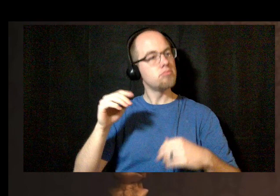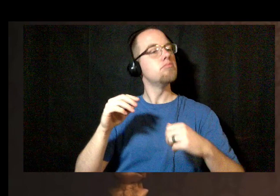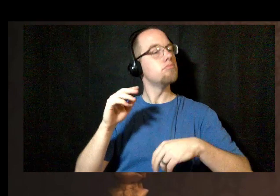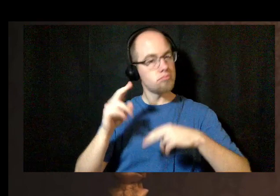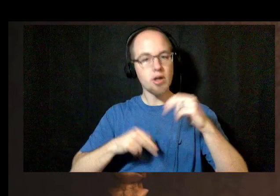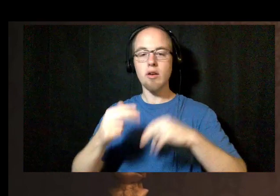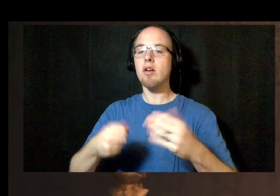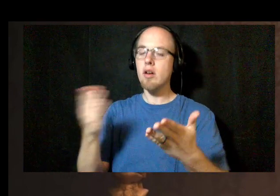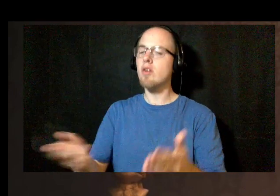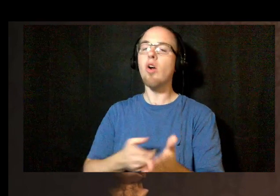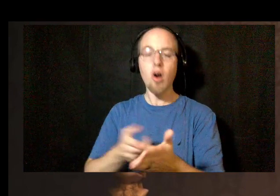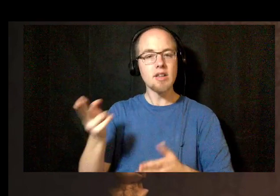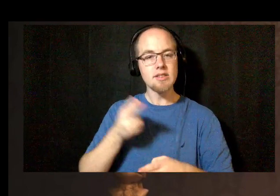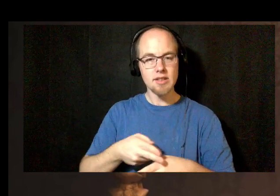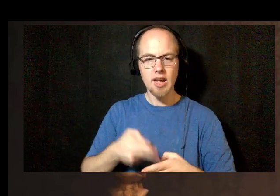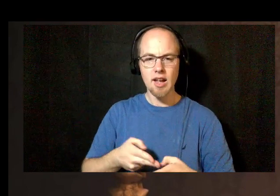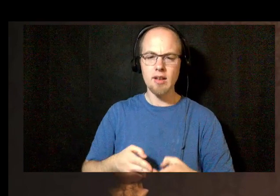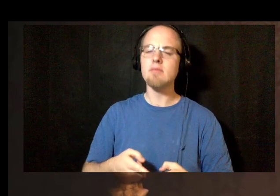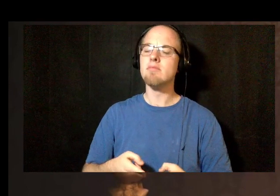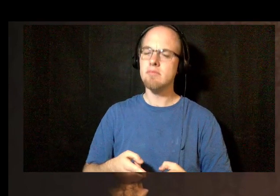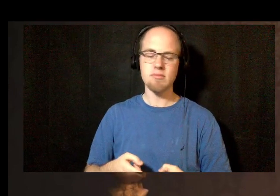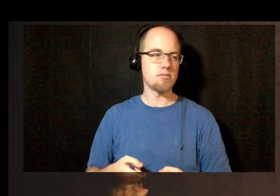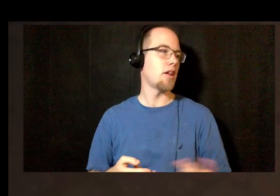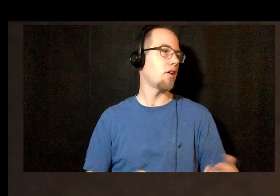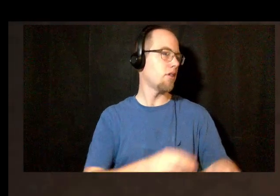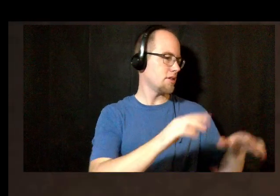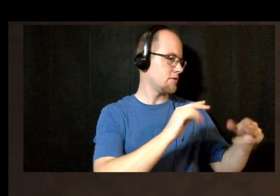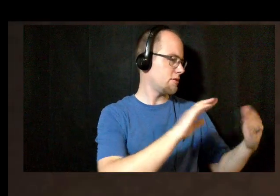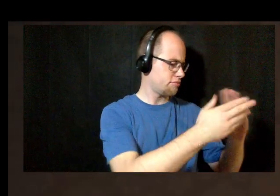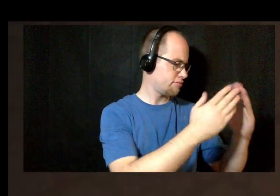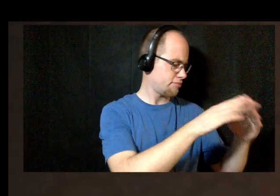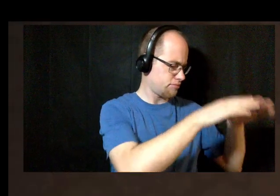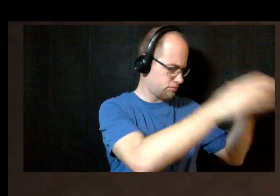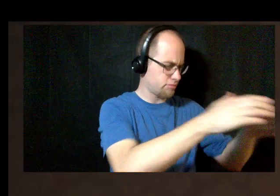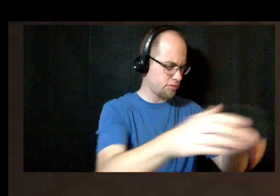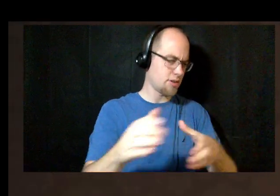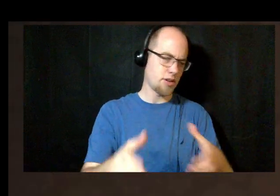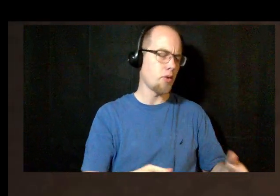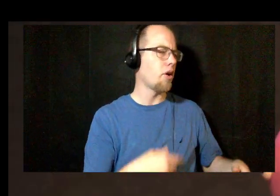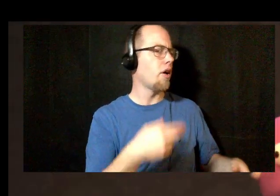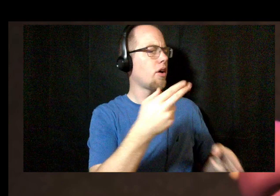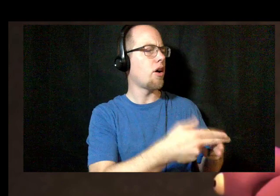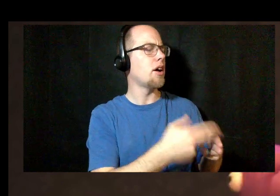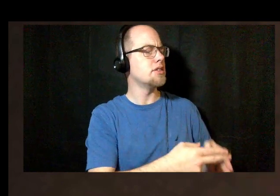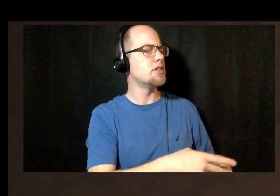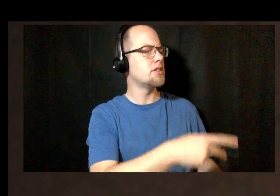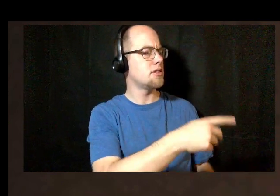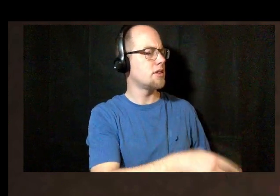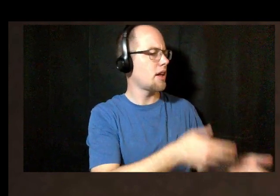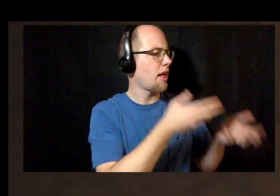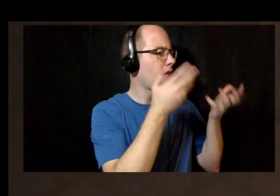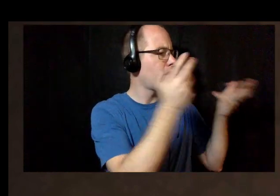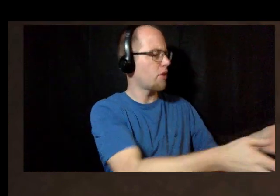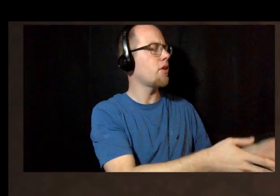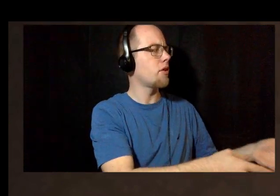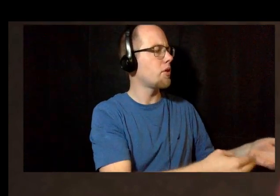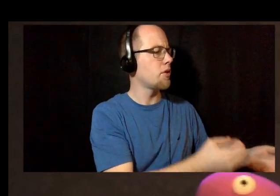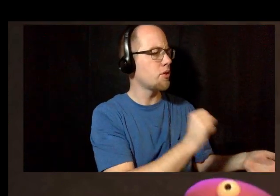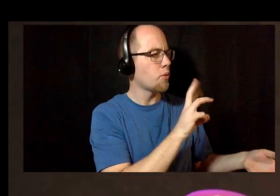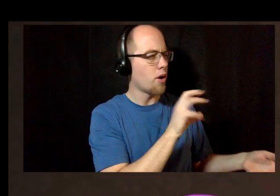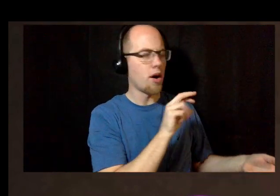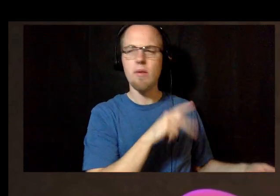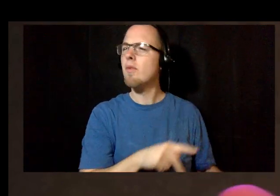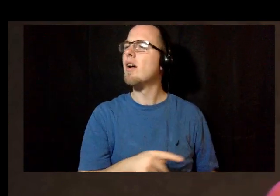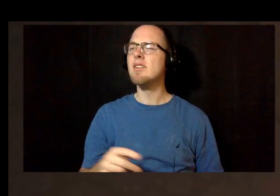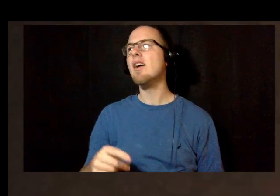new subdivisions now, they're all fucking just, what are we going to call this deserted swamp? Spring Valley Mount View